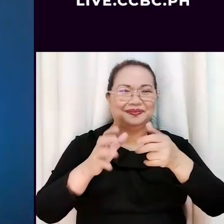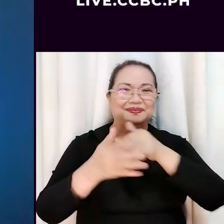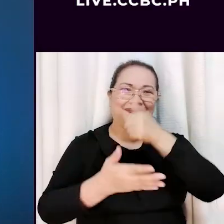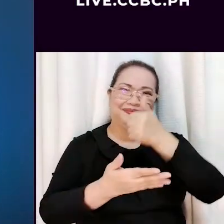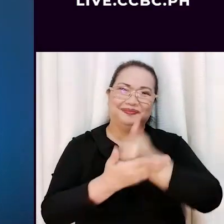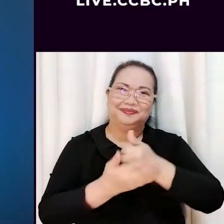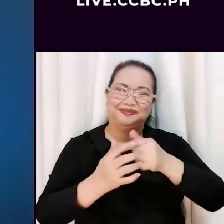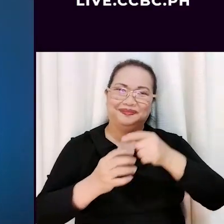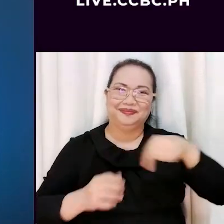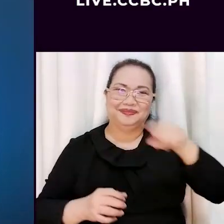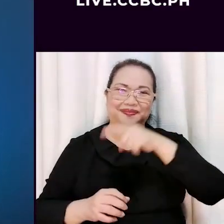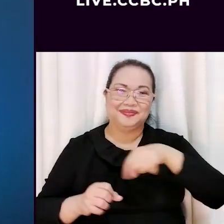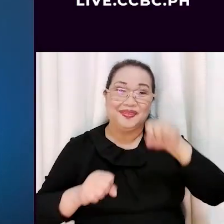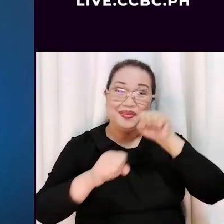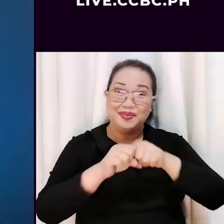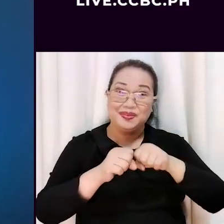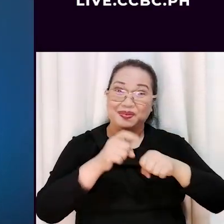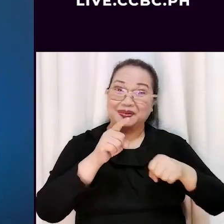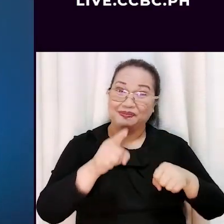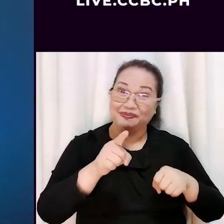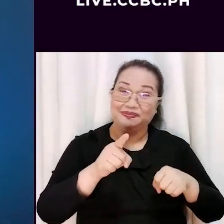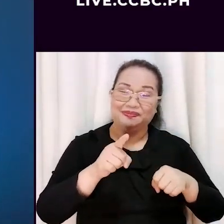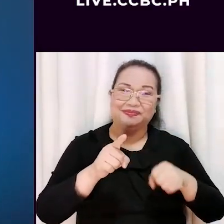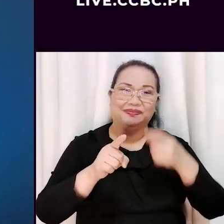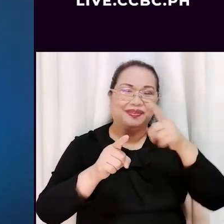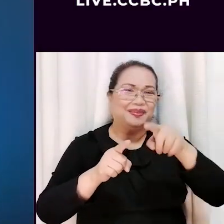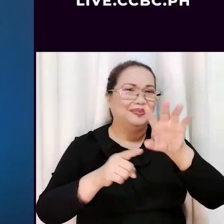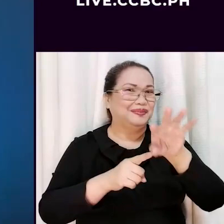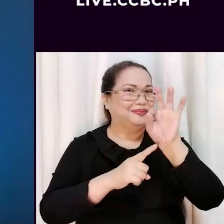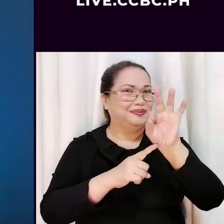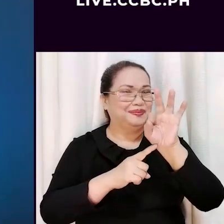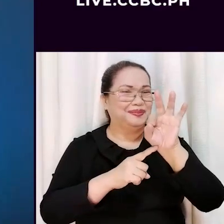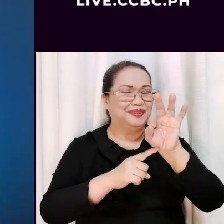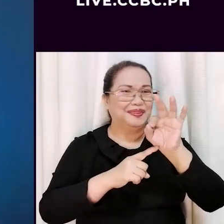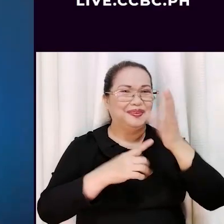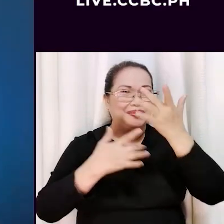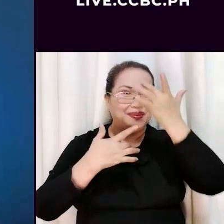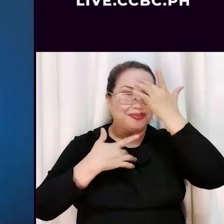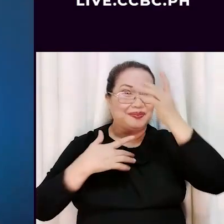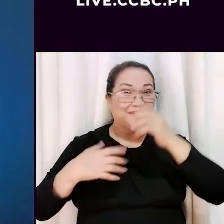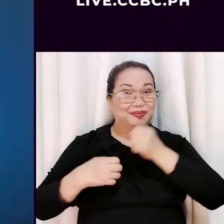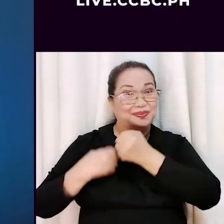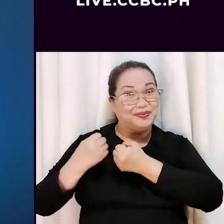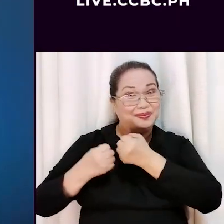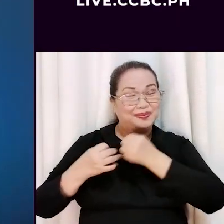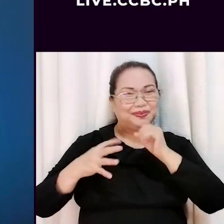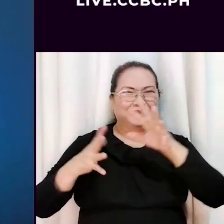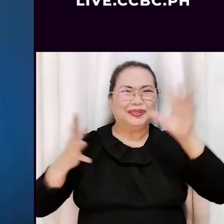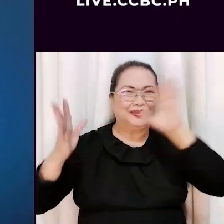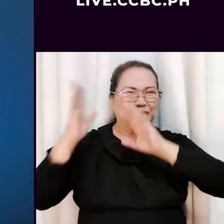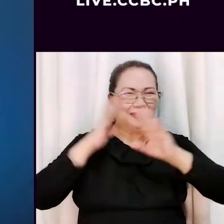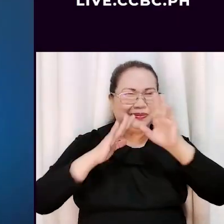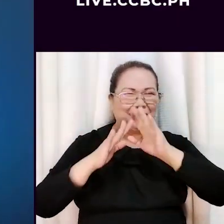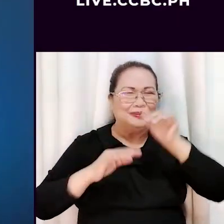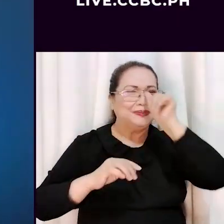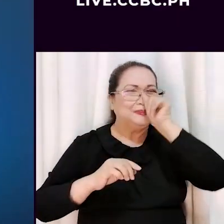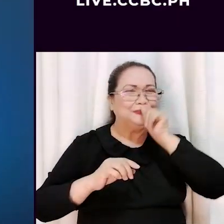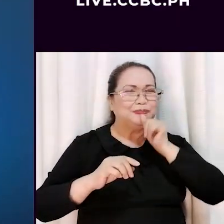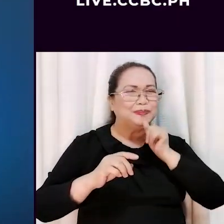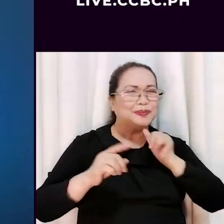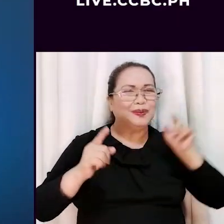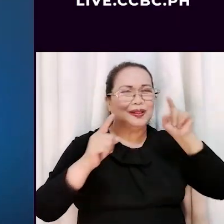us. So, as we find that affliction brings about enduring to the